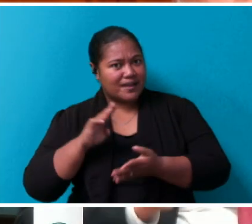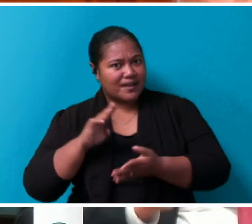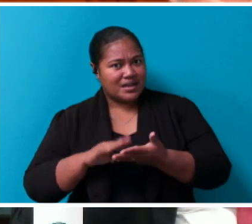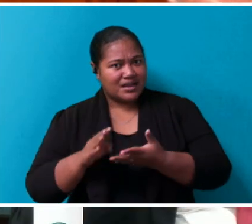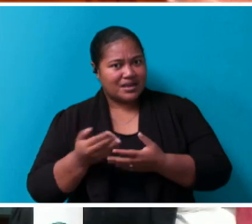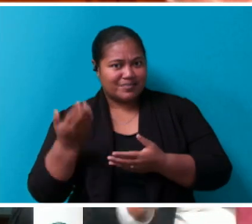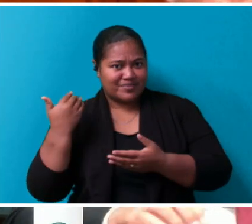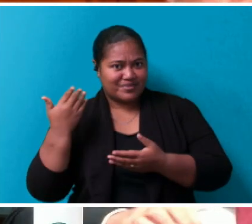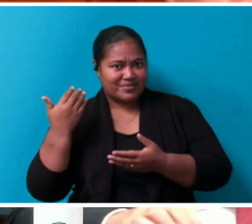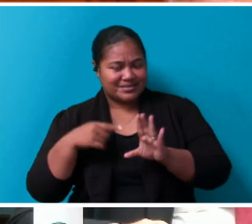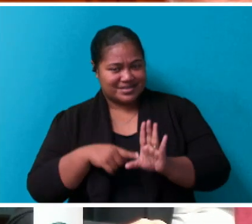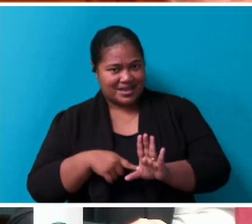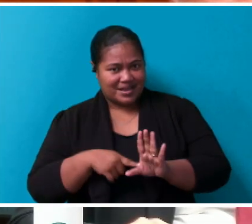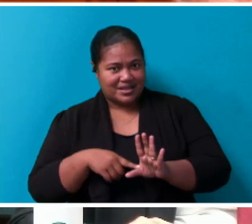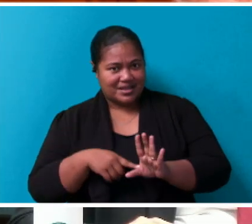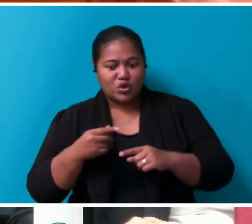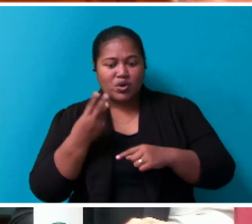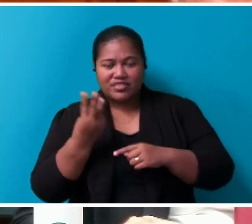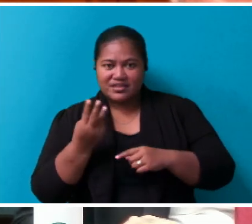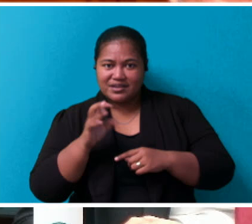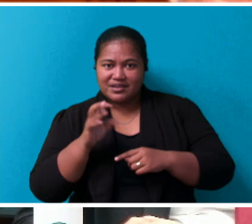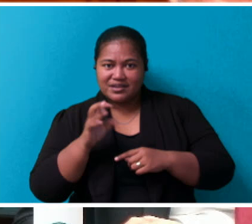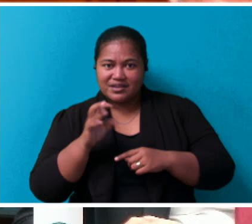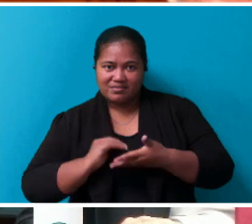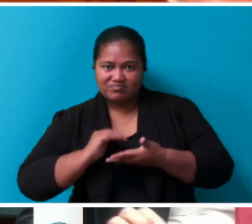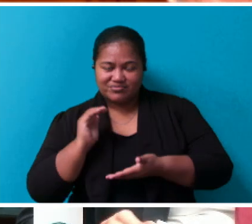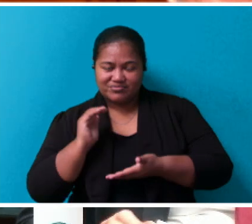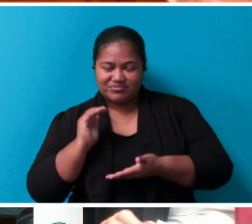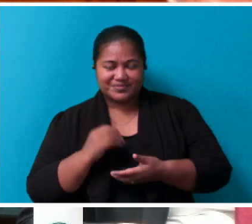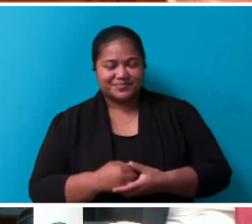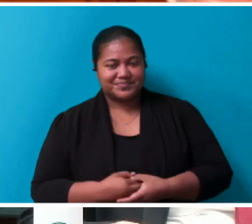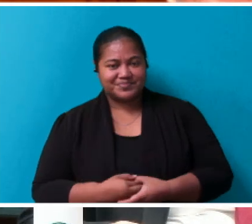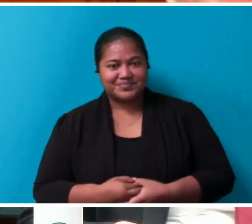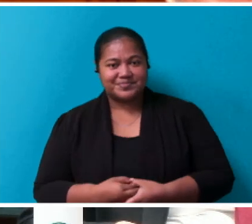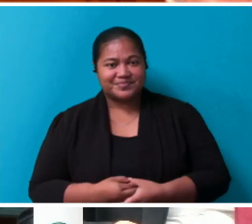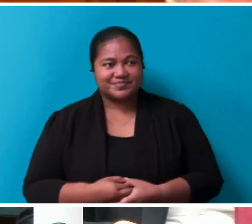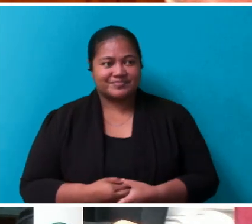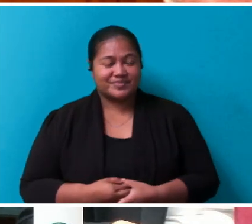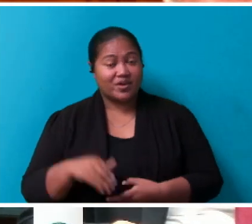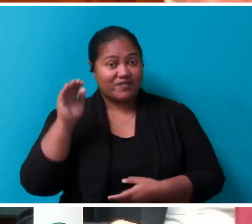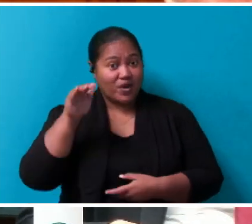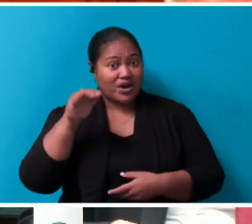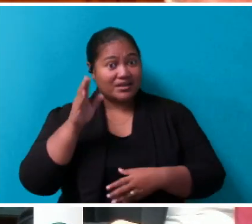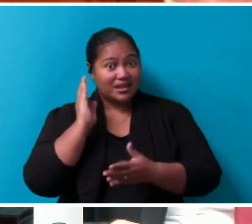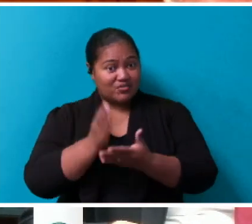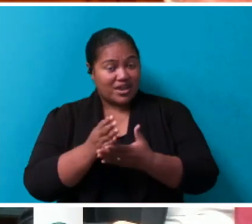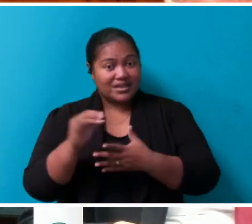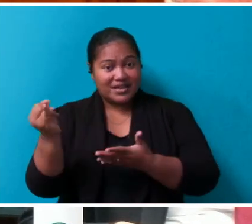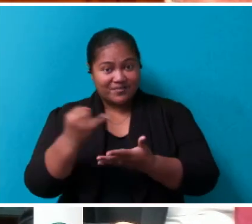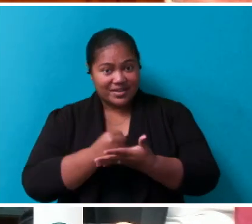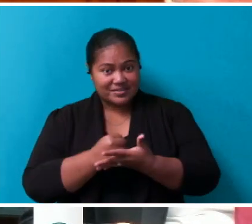Fiji's exports to 13% in total. In terms of foreign direct investments, the Trade Commission has